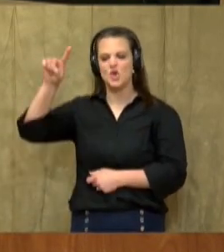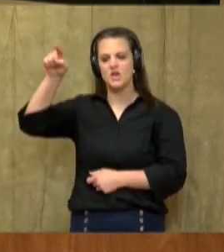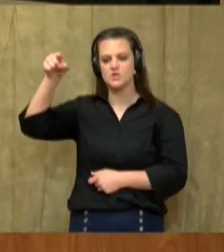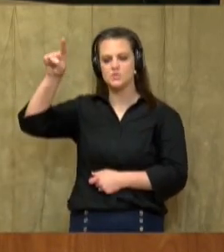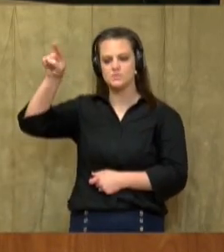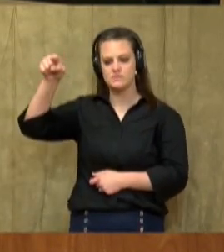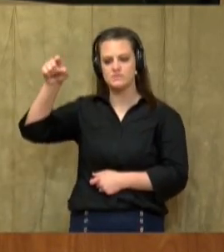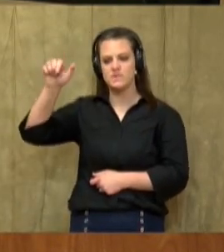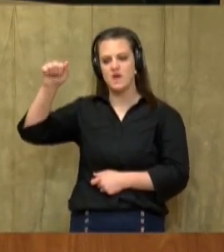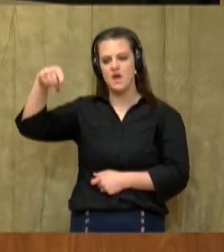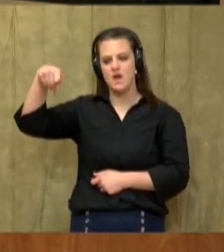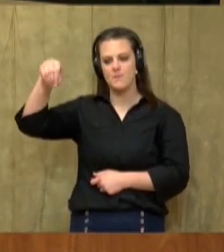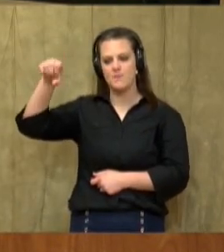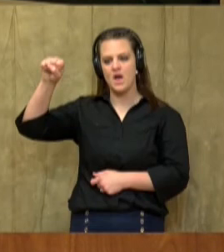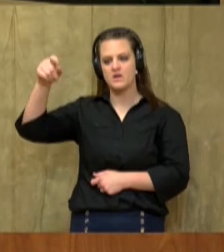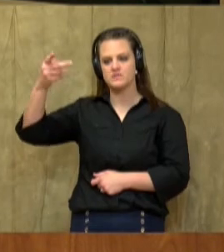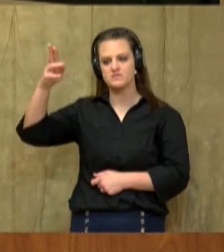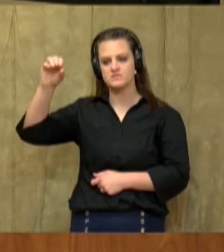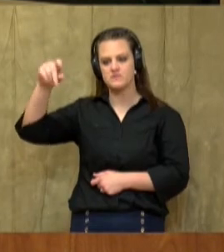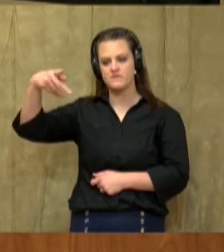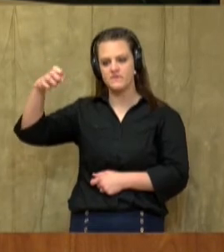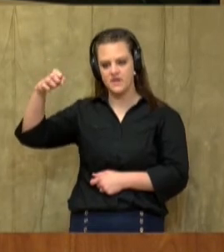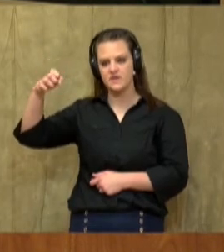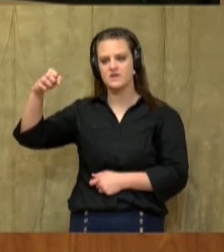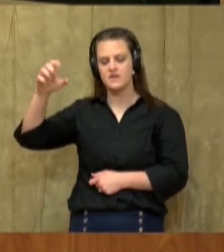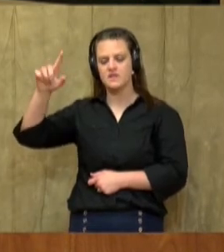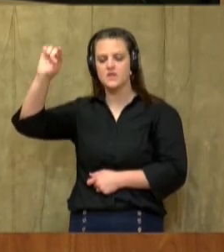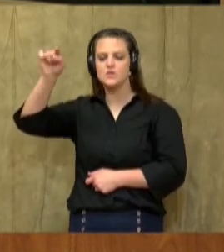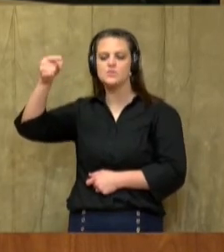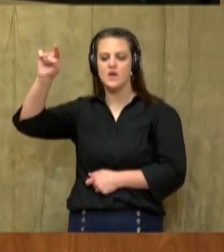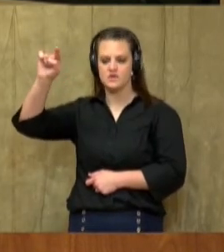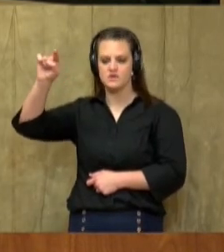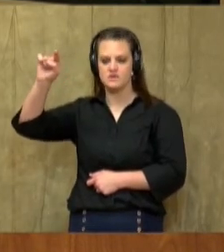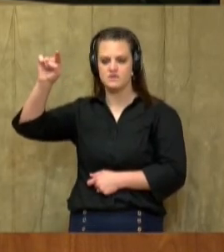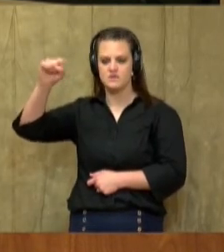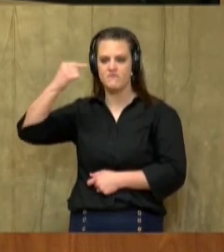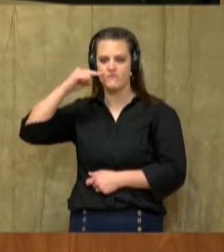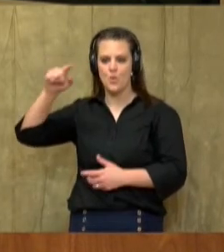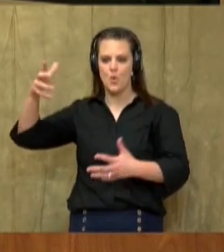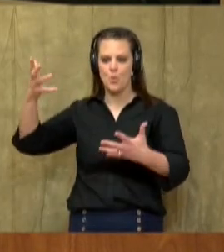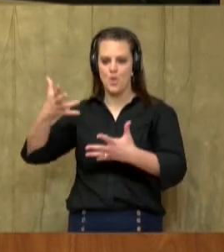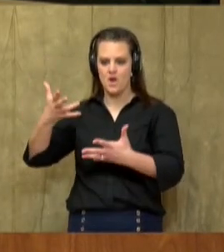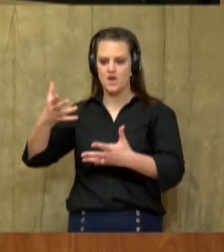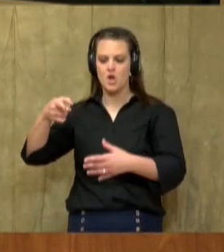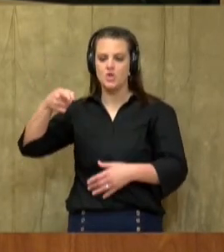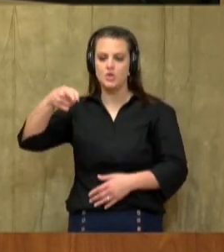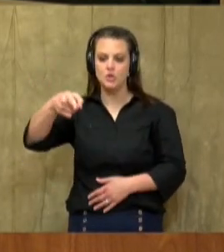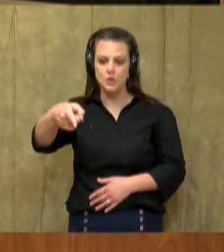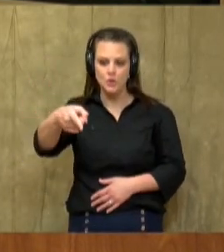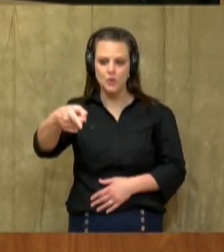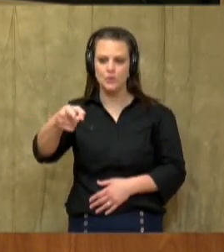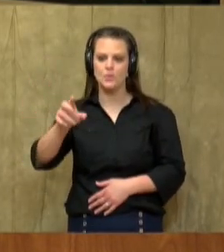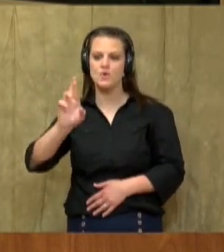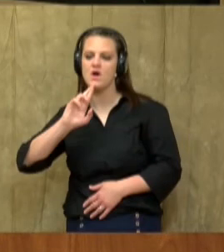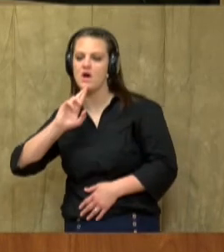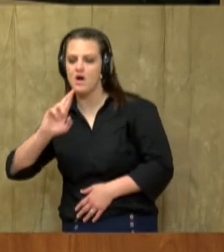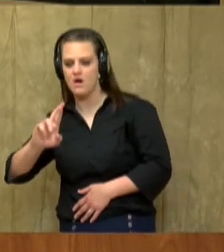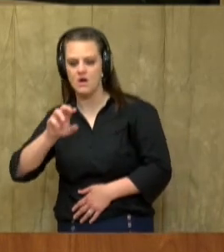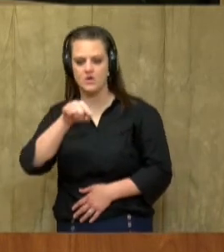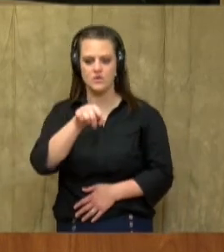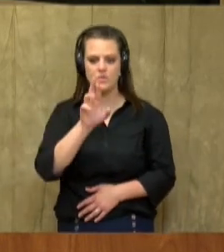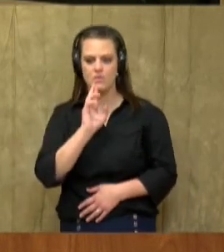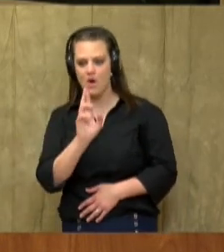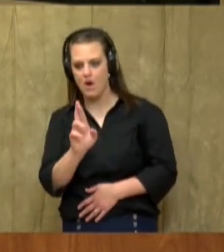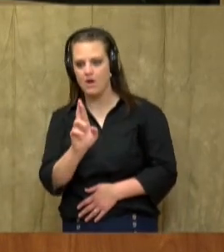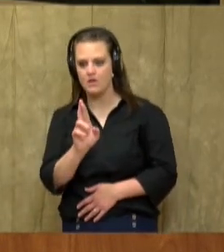The apostrophe, it obviously is a contraction for something. It's a contraction for you are. Kind of like when we looked at